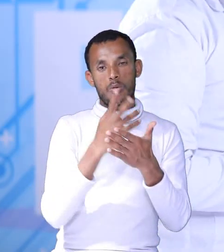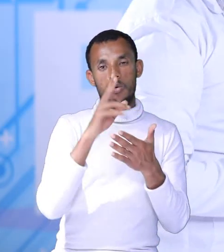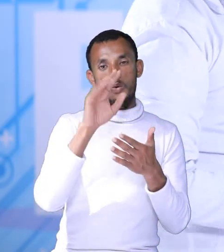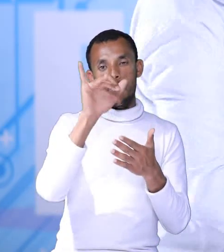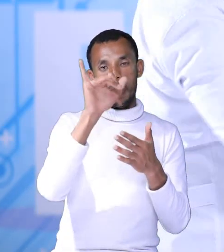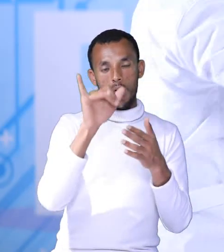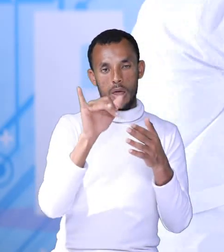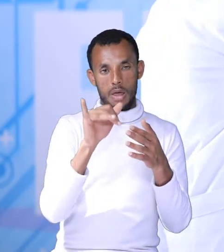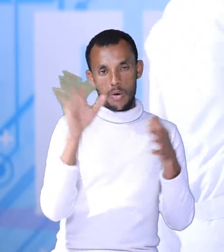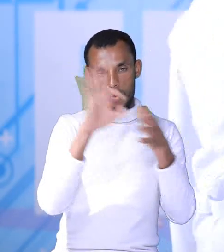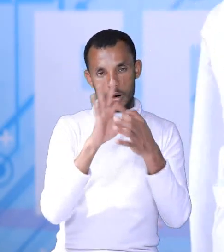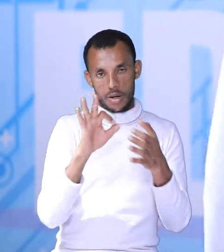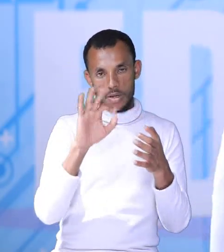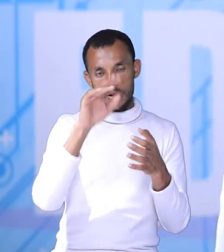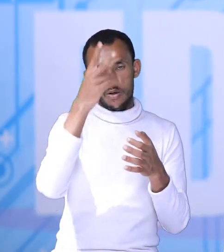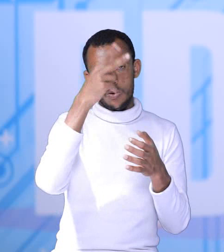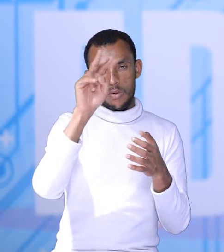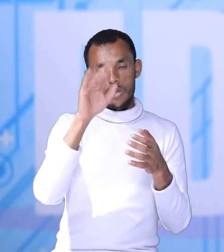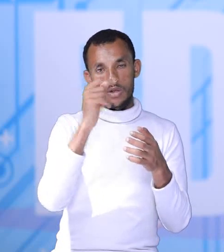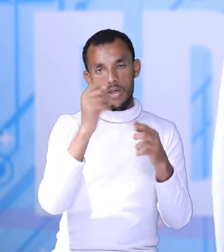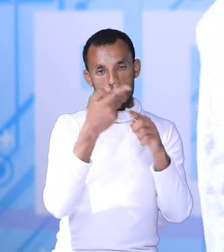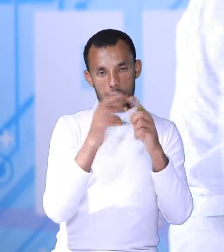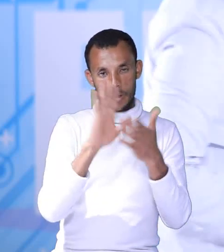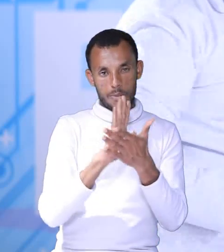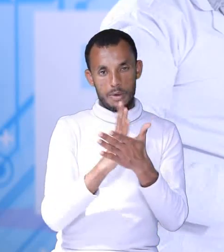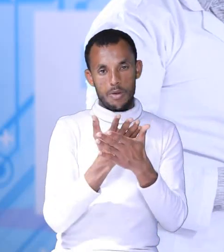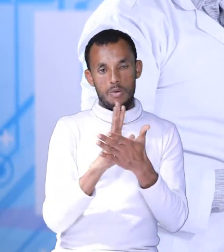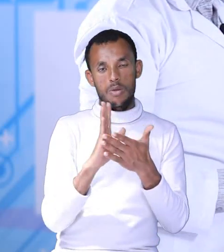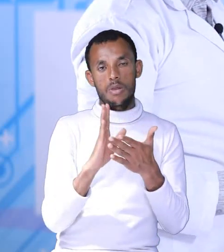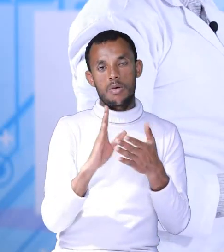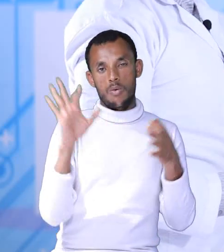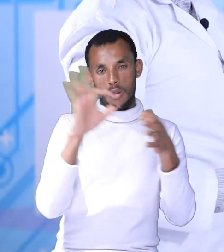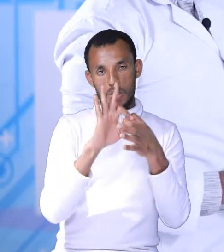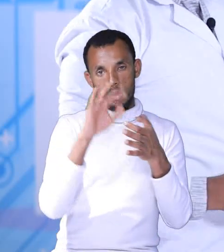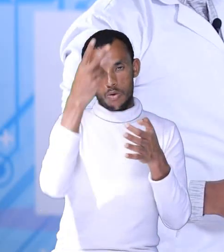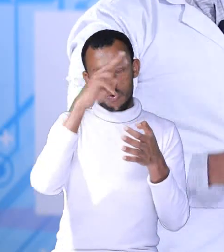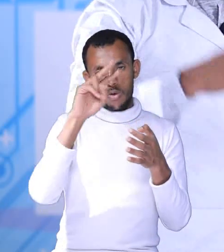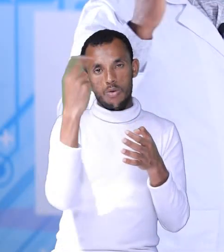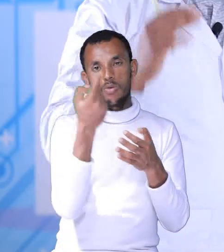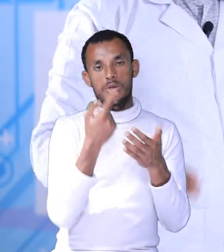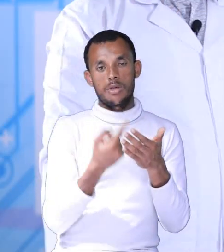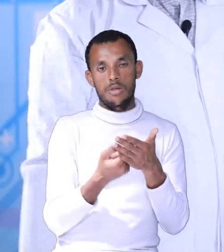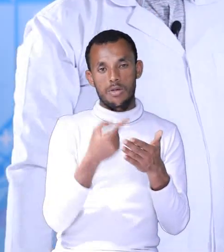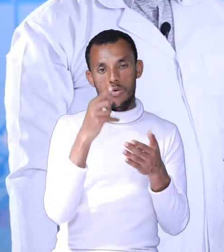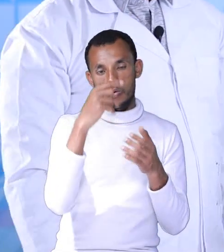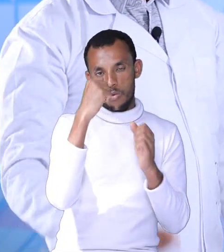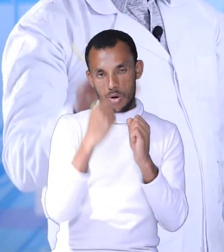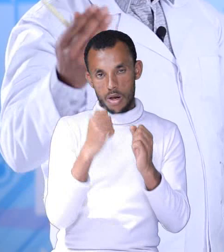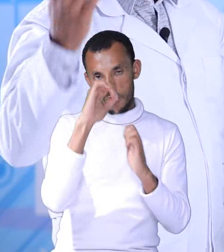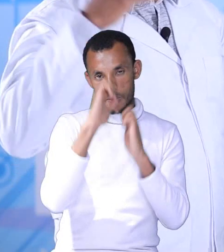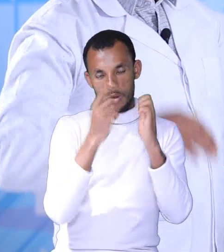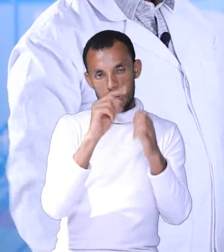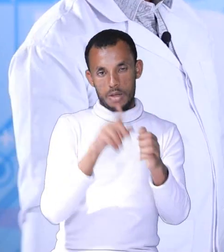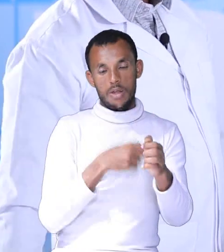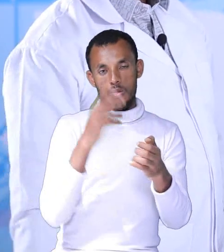coordinate square, and the difference between z coordinate square. So using this, you can evaluate the distance